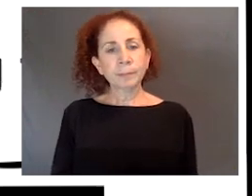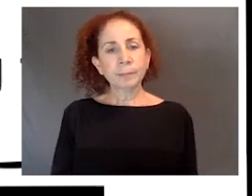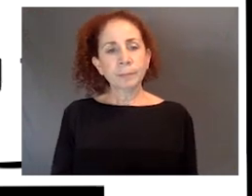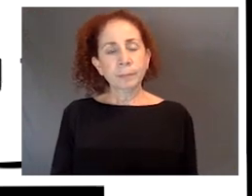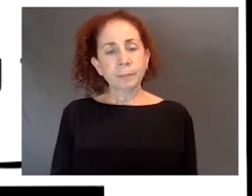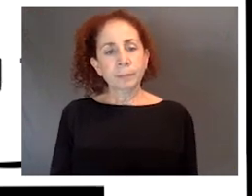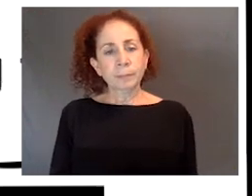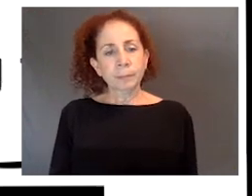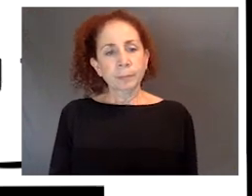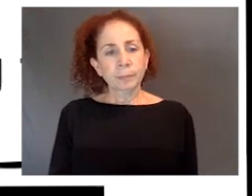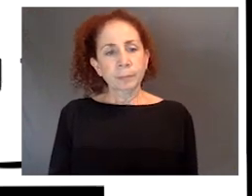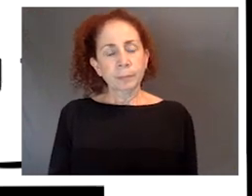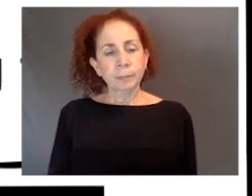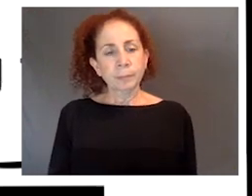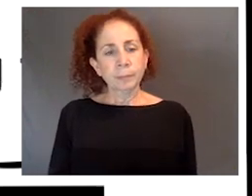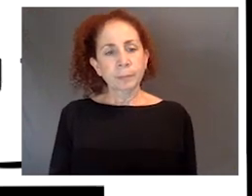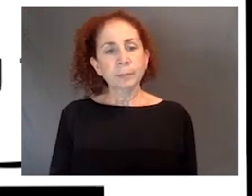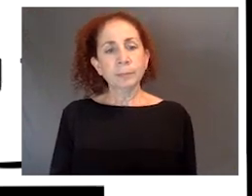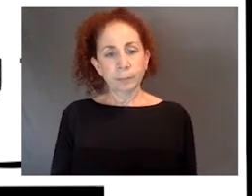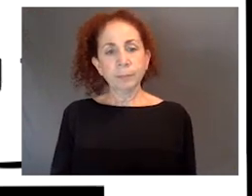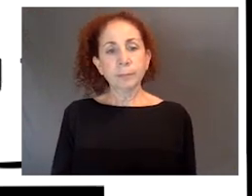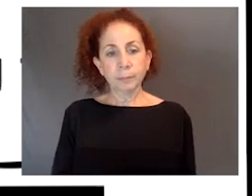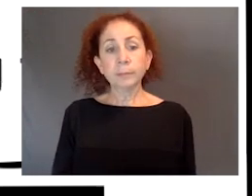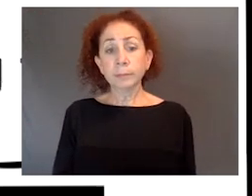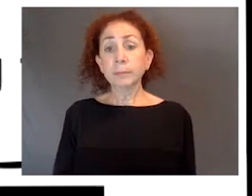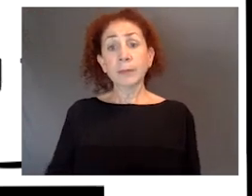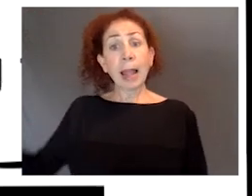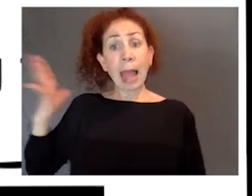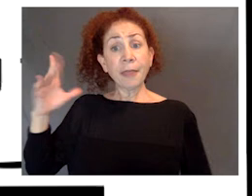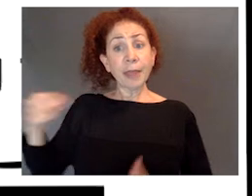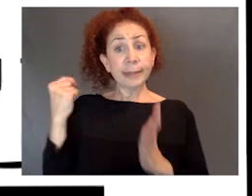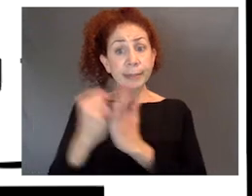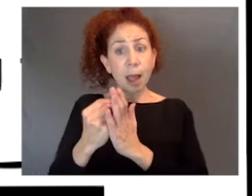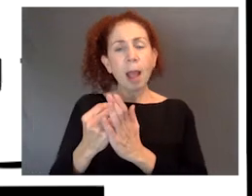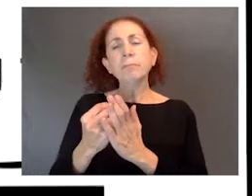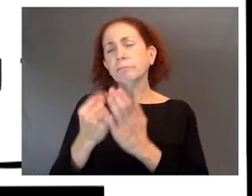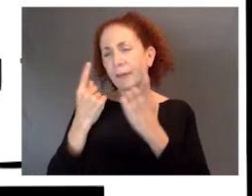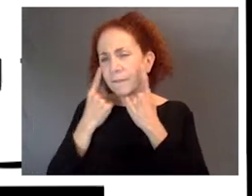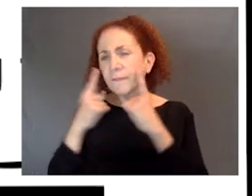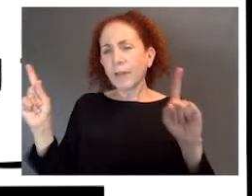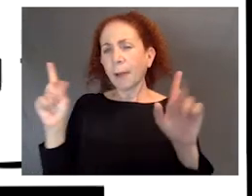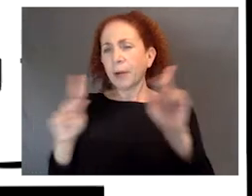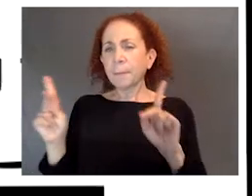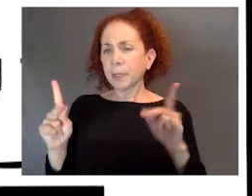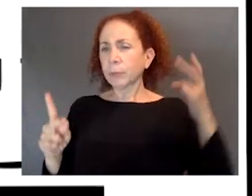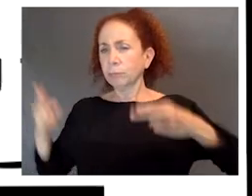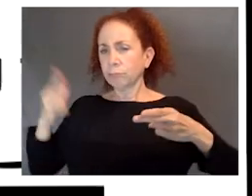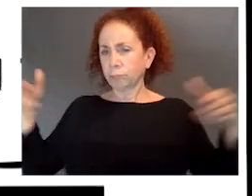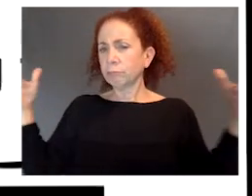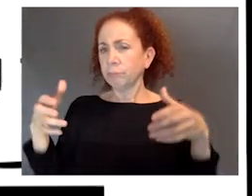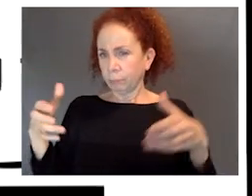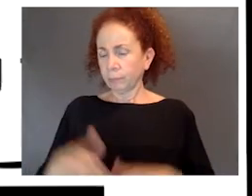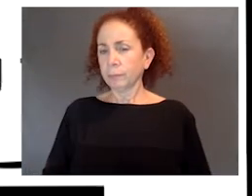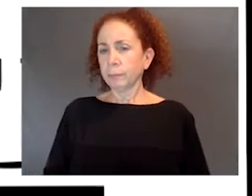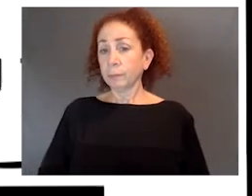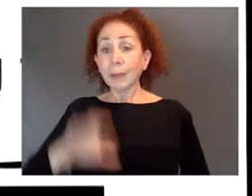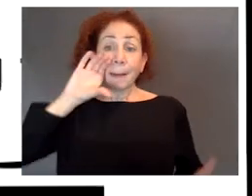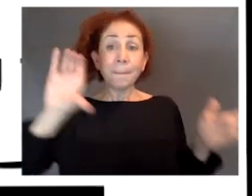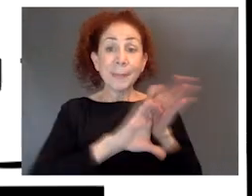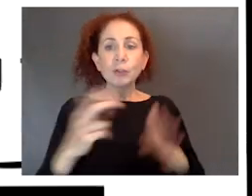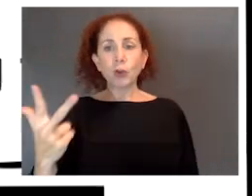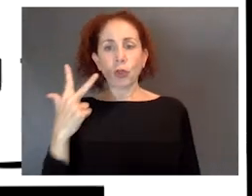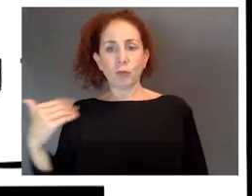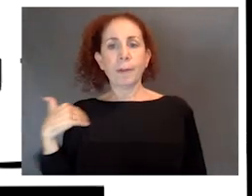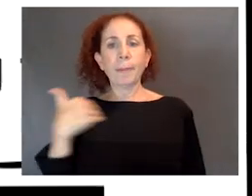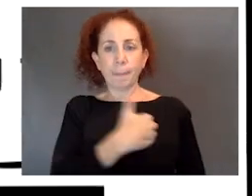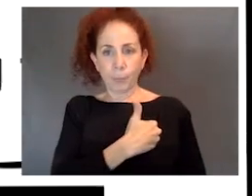for Alleviating the Miseries of Public Prisons, which at the time featured several prominent figures. Pictured here are